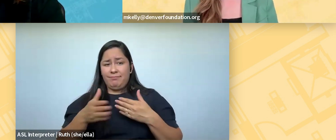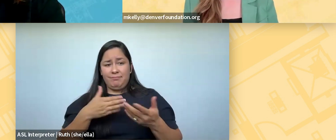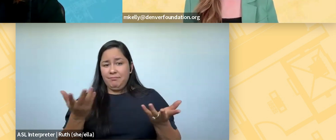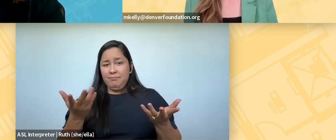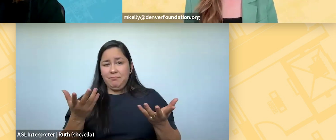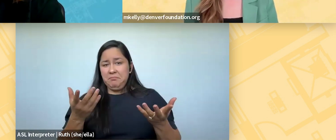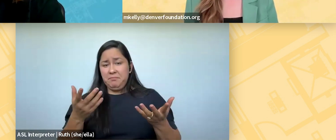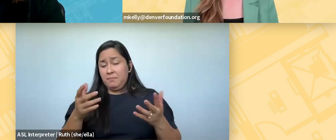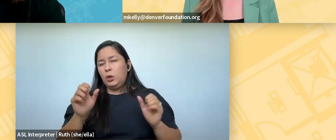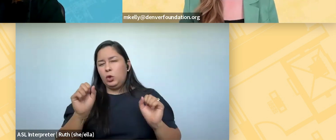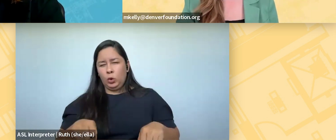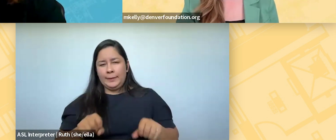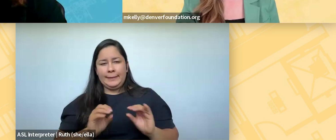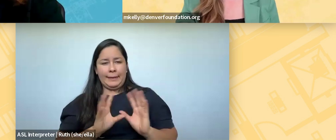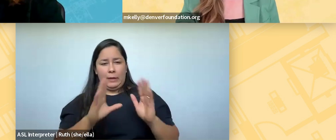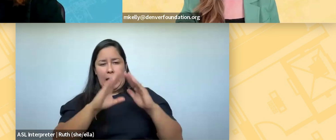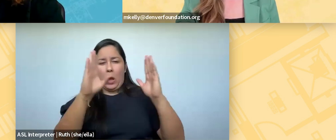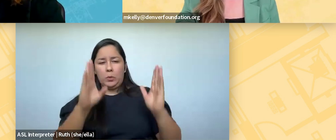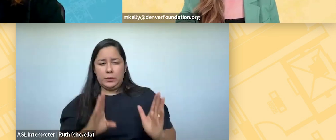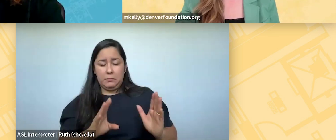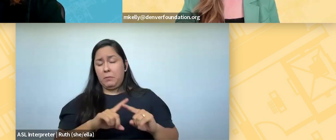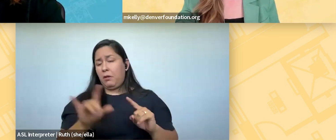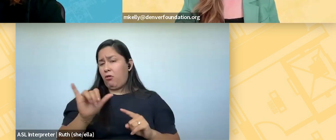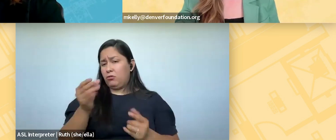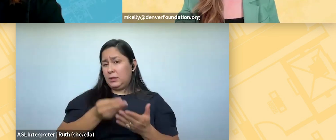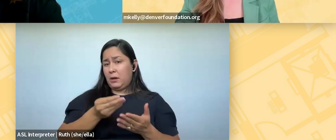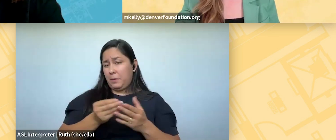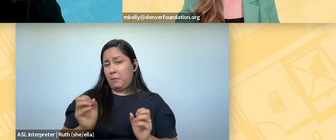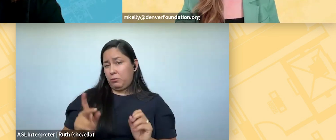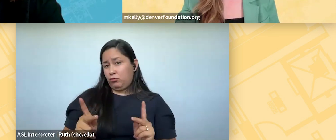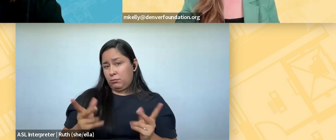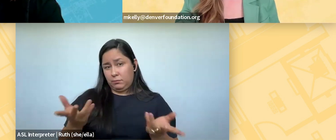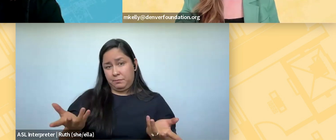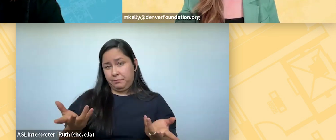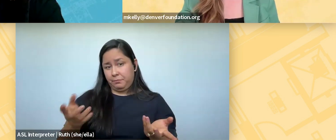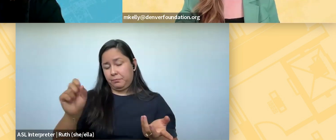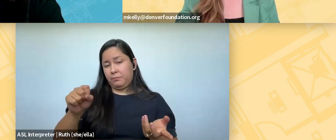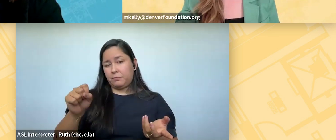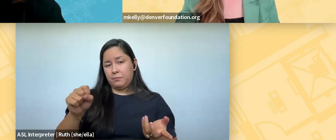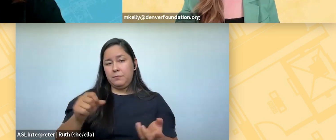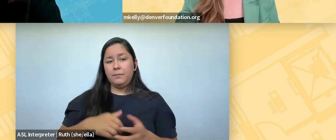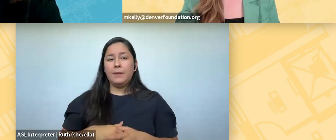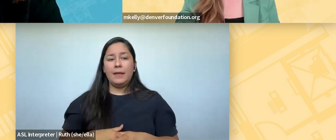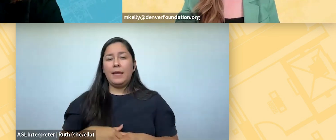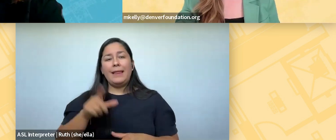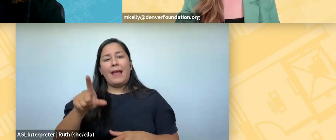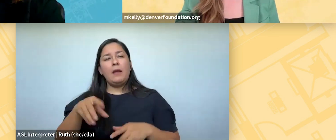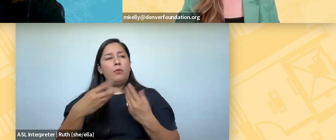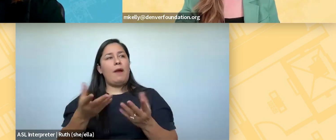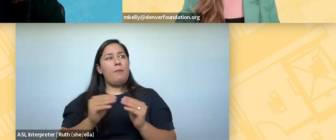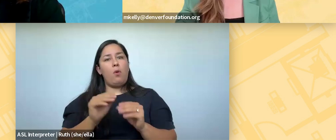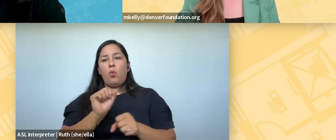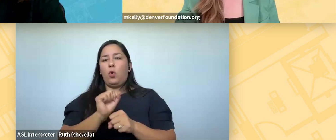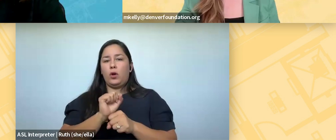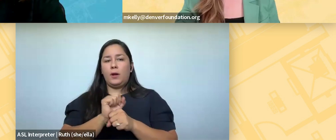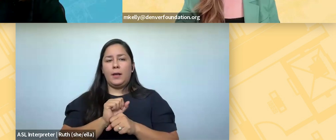under housing clearly. It also fits under economic opportunity, though we think of economic opportunity as more related to work.